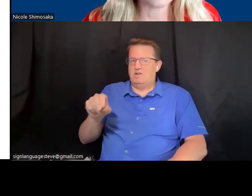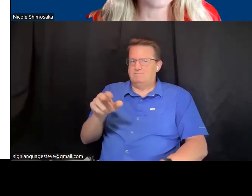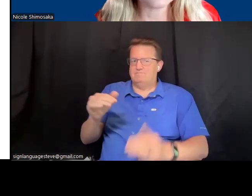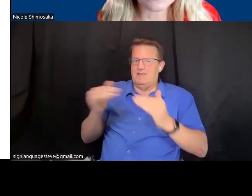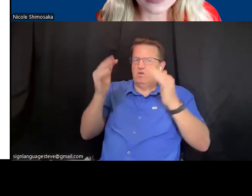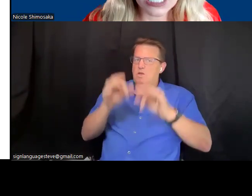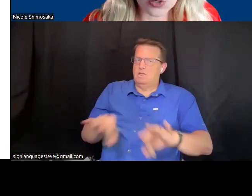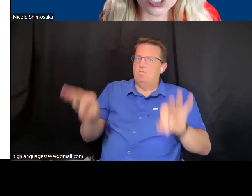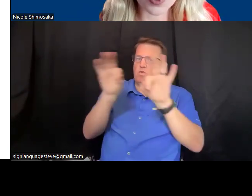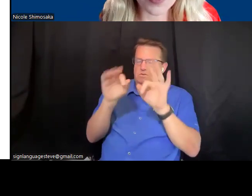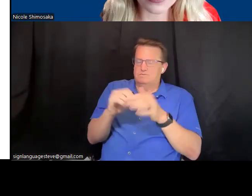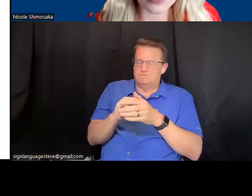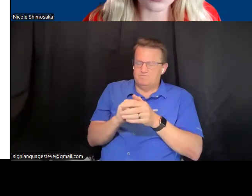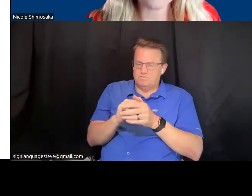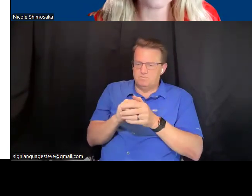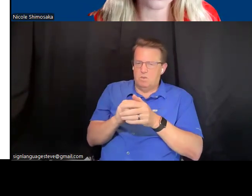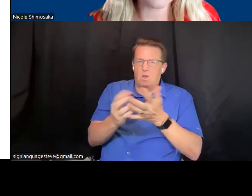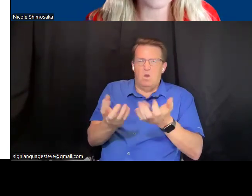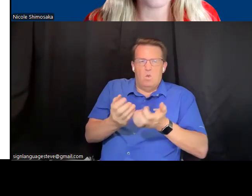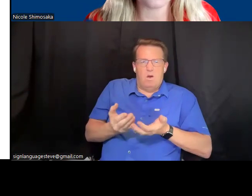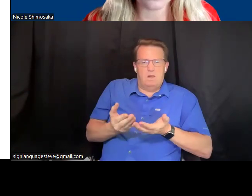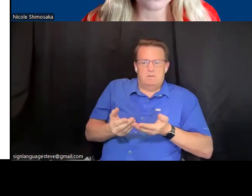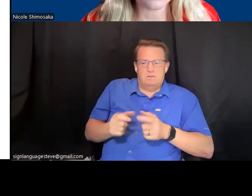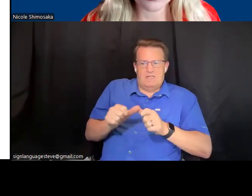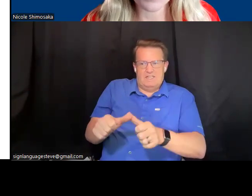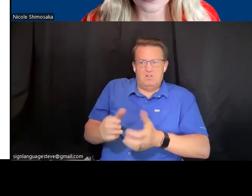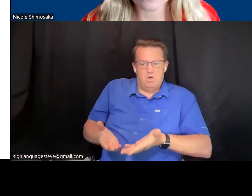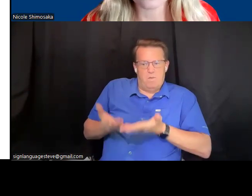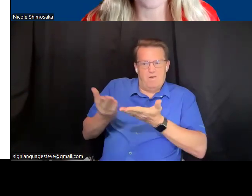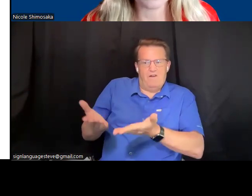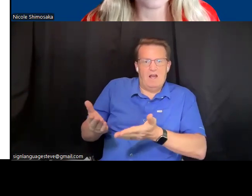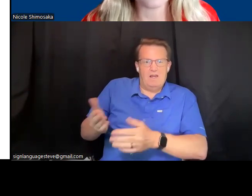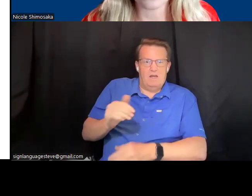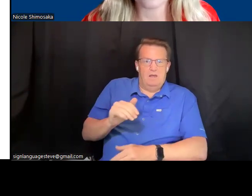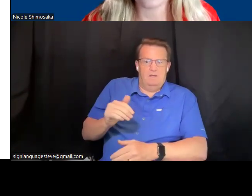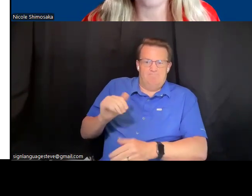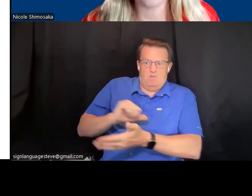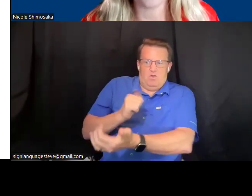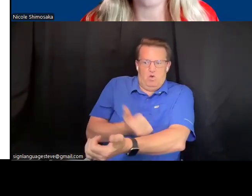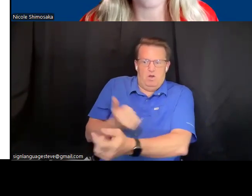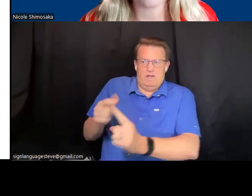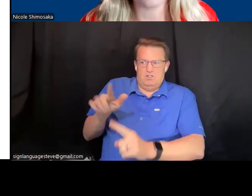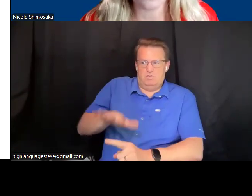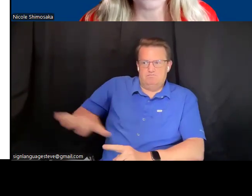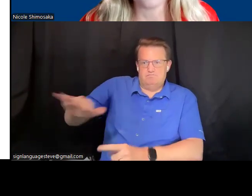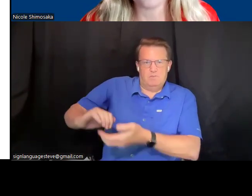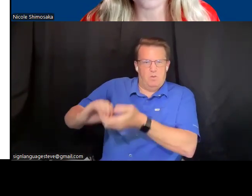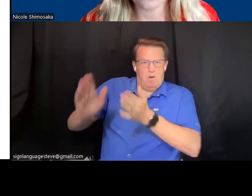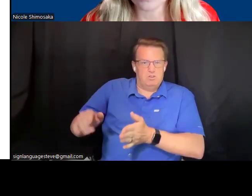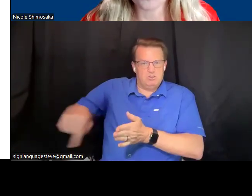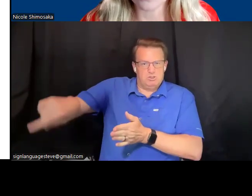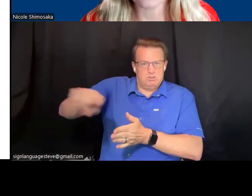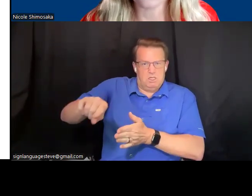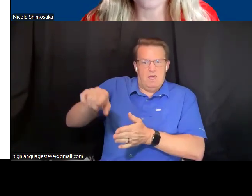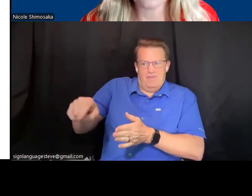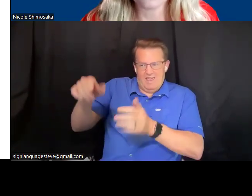to continue to provide that local autonomy to the AAAs, the PSAs, and their subcontractors to determine